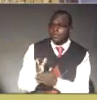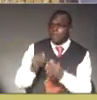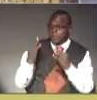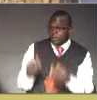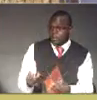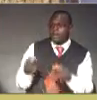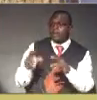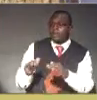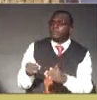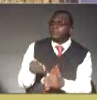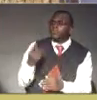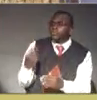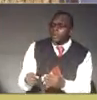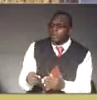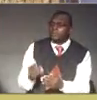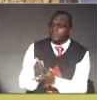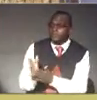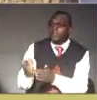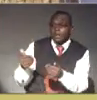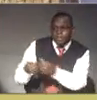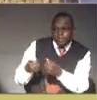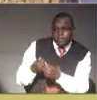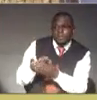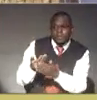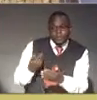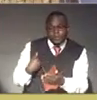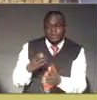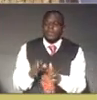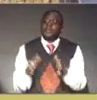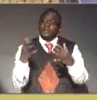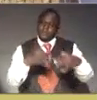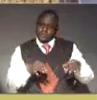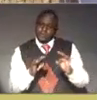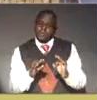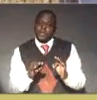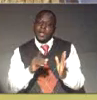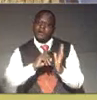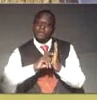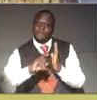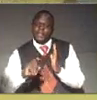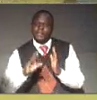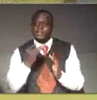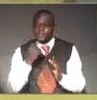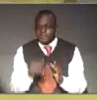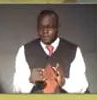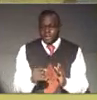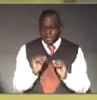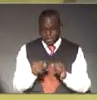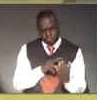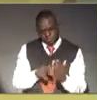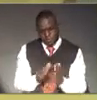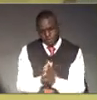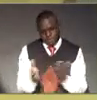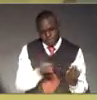happened. What exactly Jesus had told them actually happened. Now, there's a significant verse which says that, in fact, I may read that